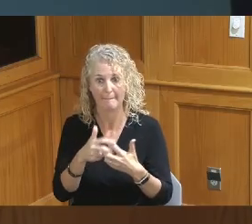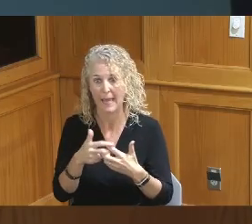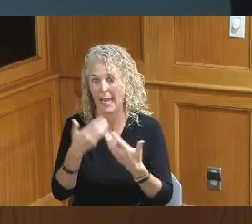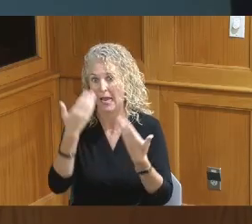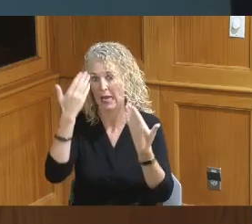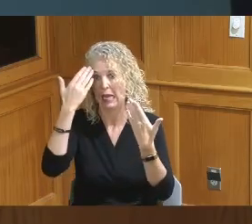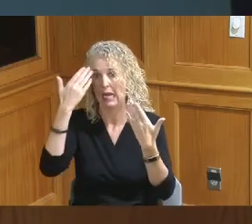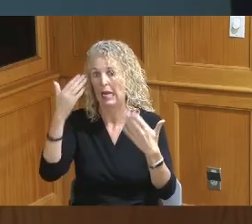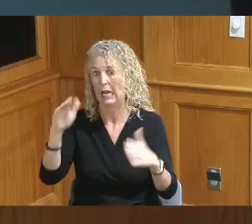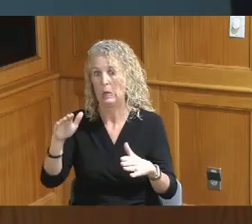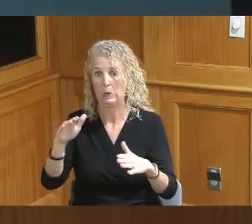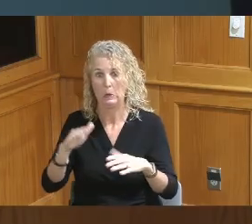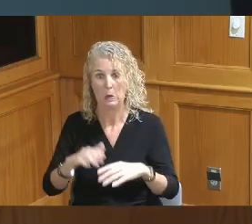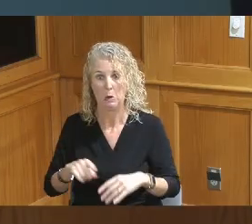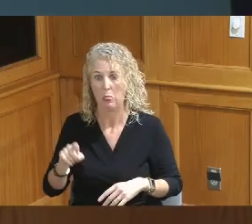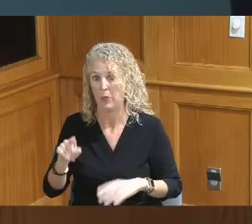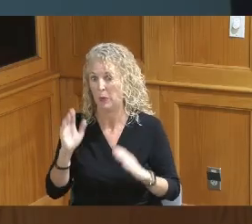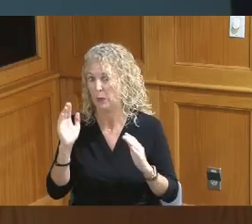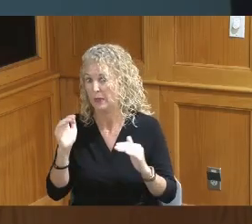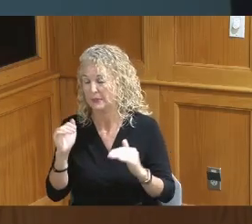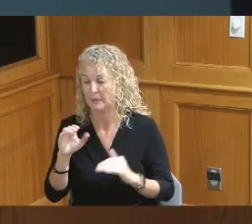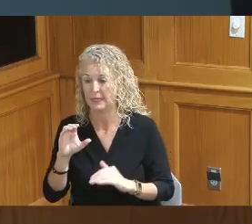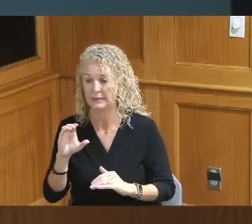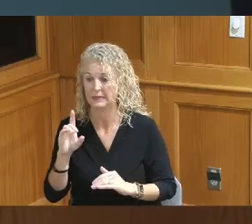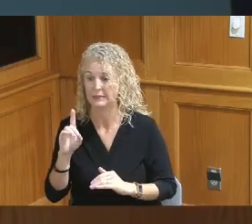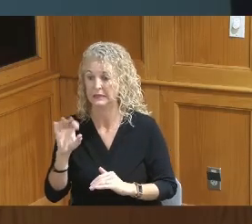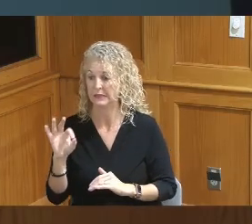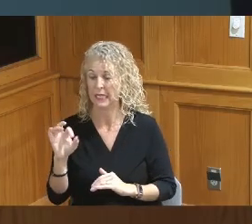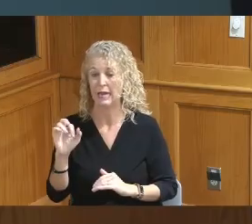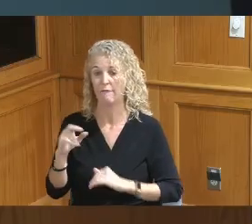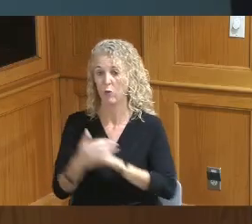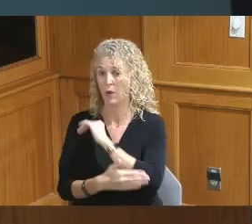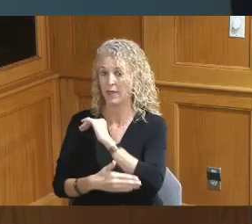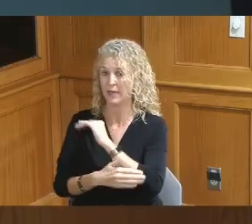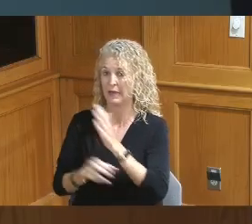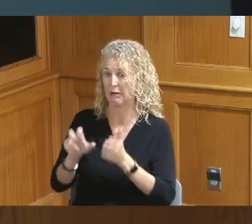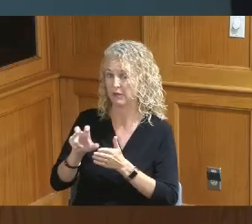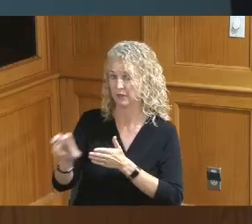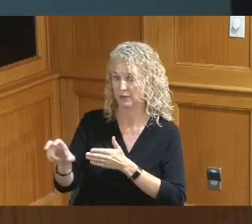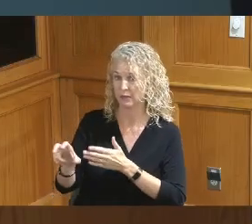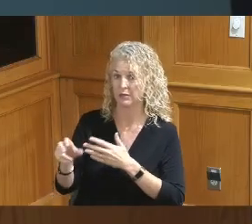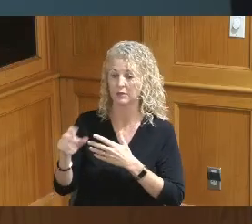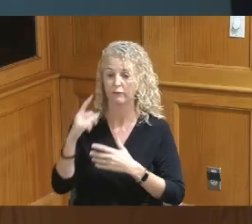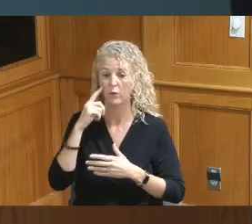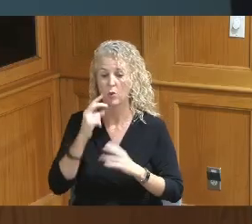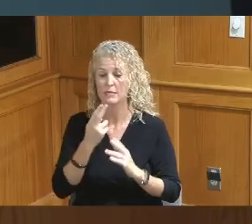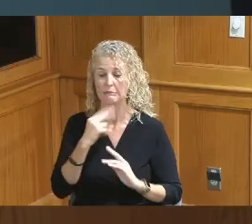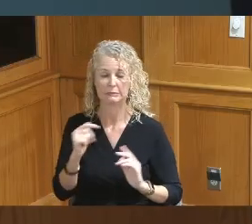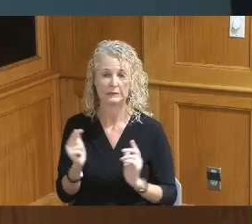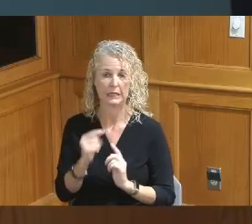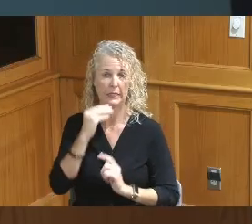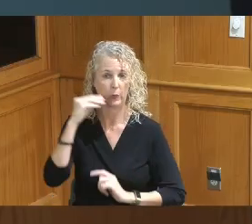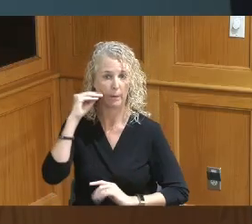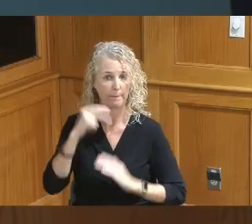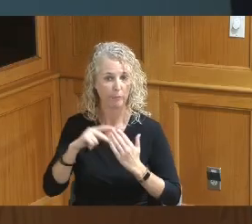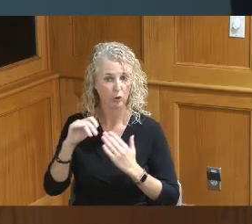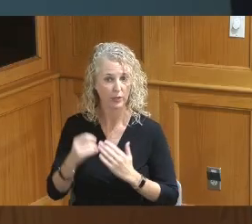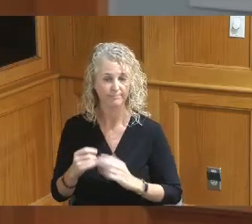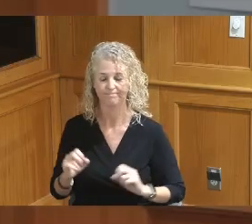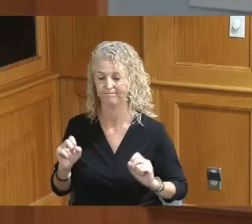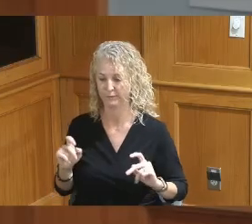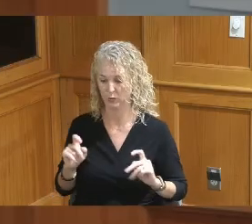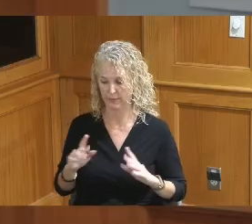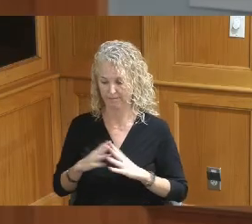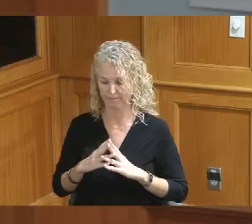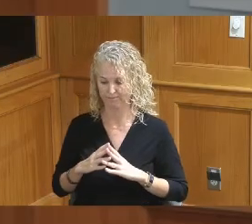amount that you would expect CDF or the county to participate with for a tiny home project. Okay, so for